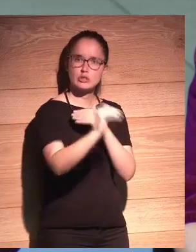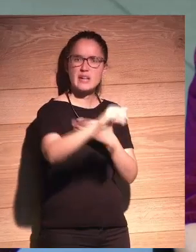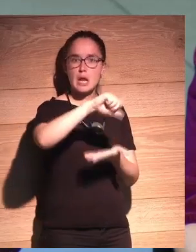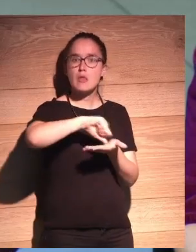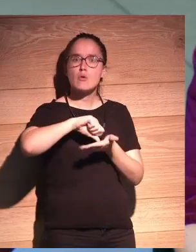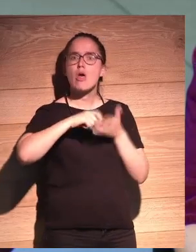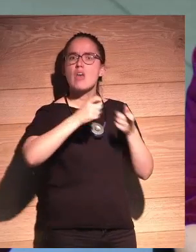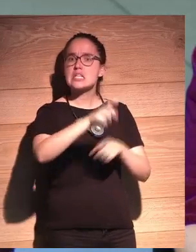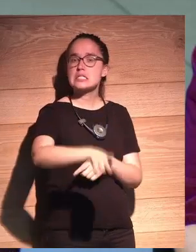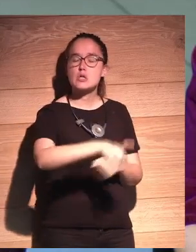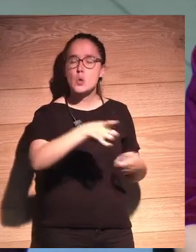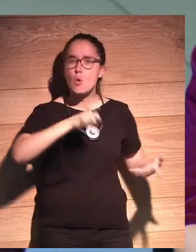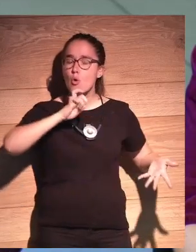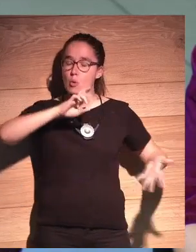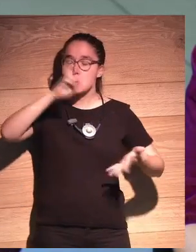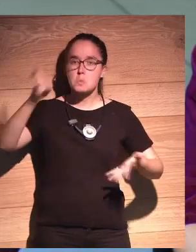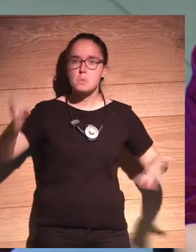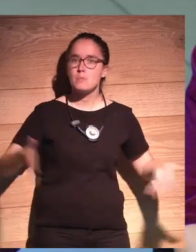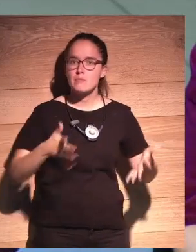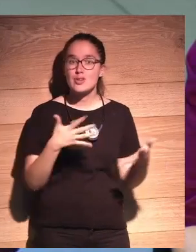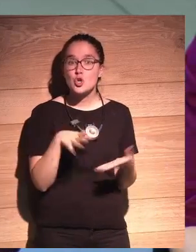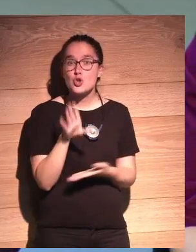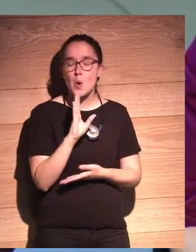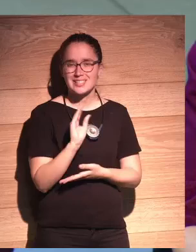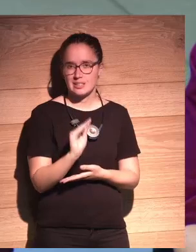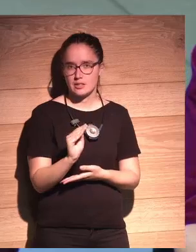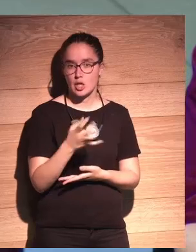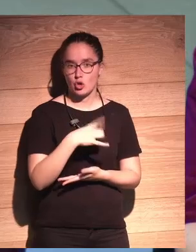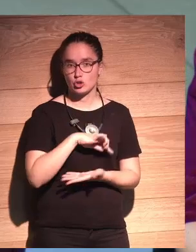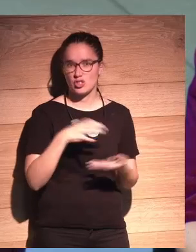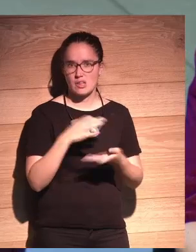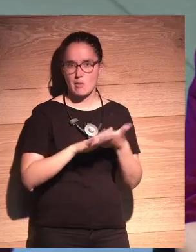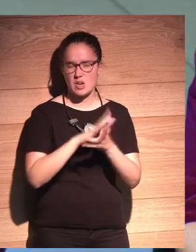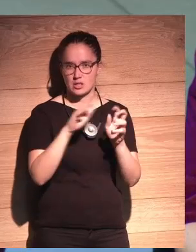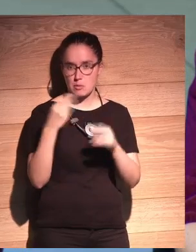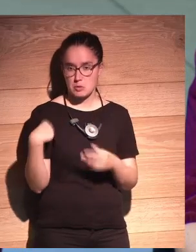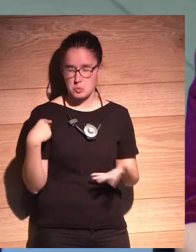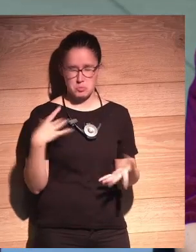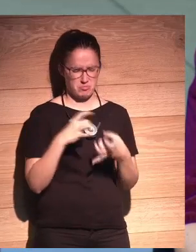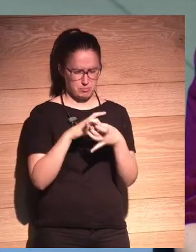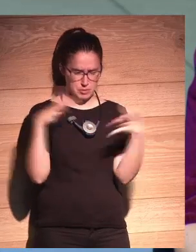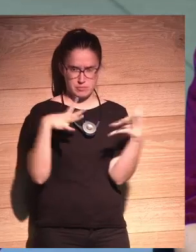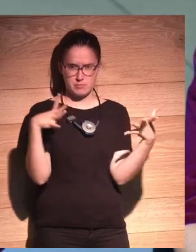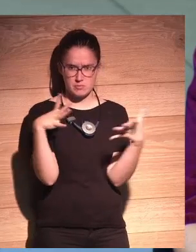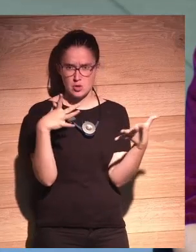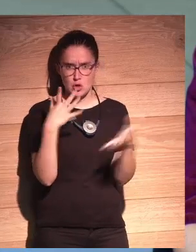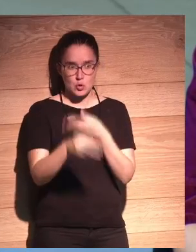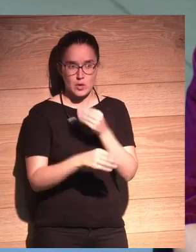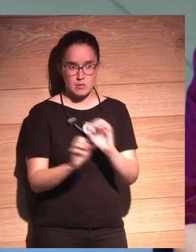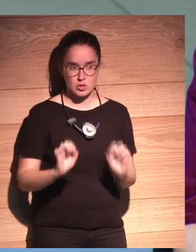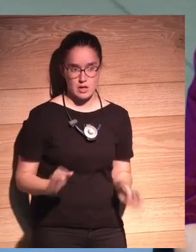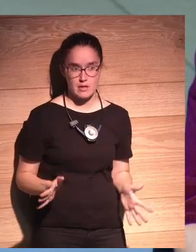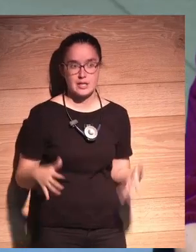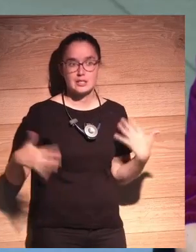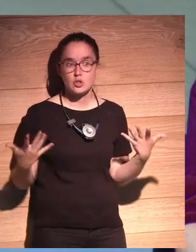how our museum contributed towards sustainable development in the city, they couldn't really understand why